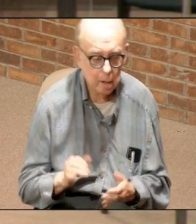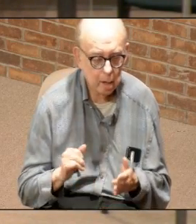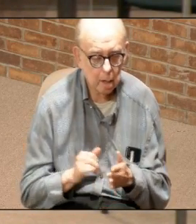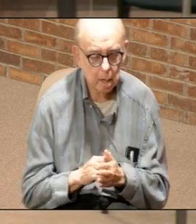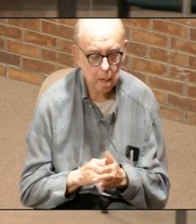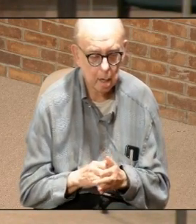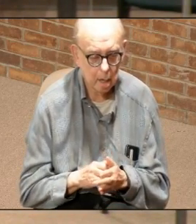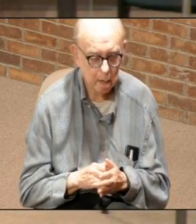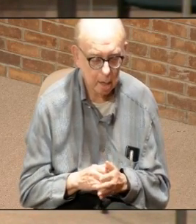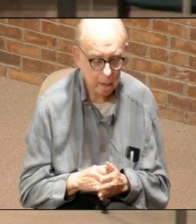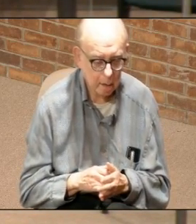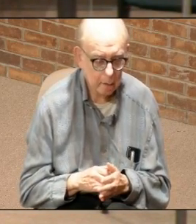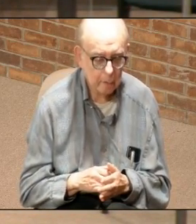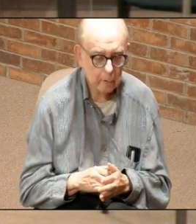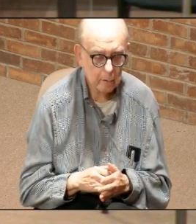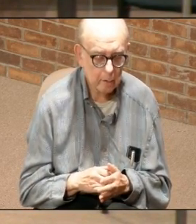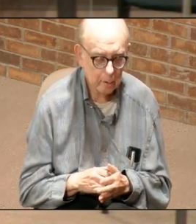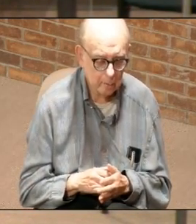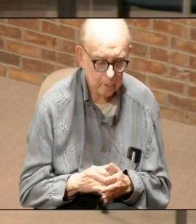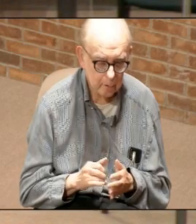That city